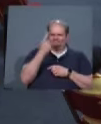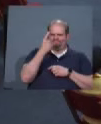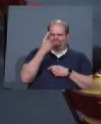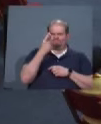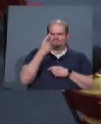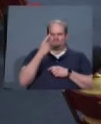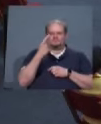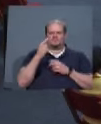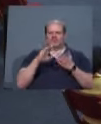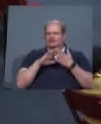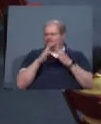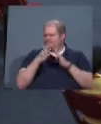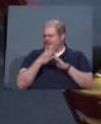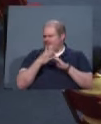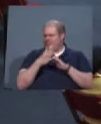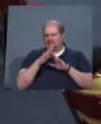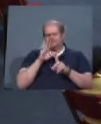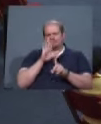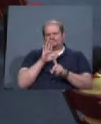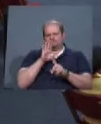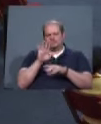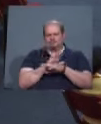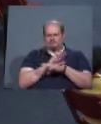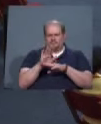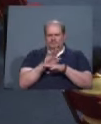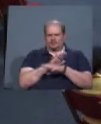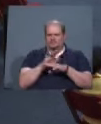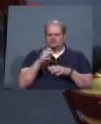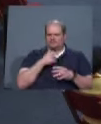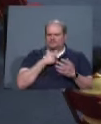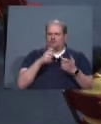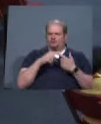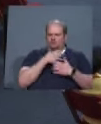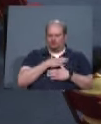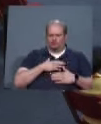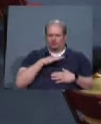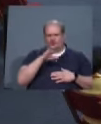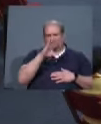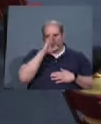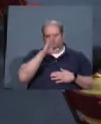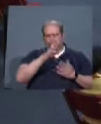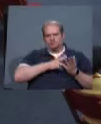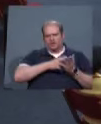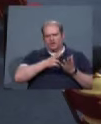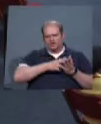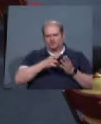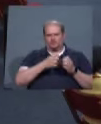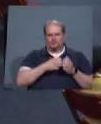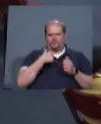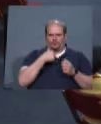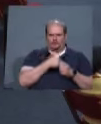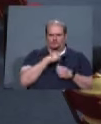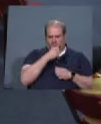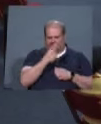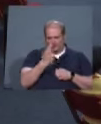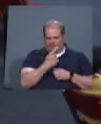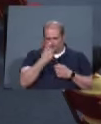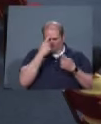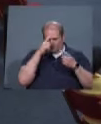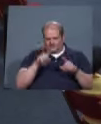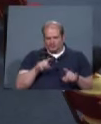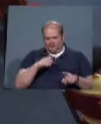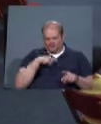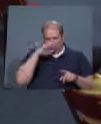on the city's business. And I want to appreciate your candor And we haven't always agreed, but I